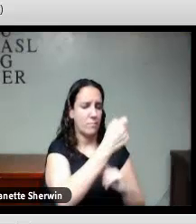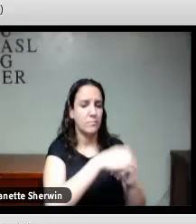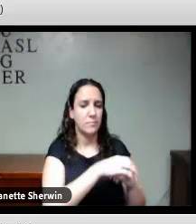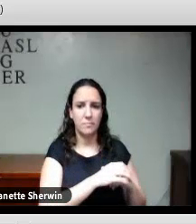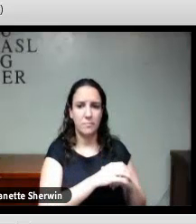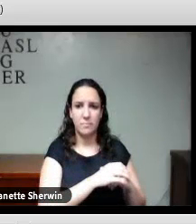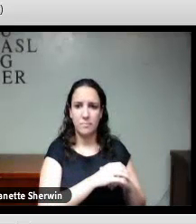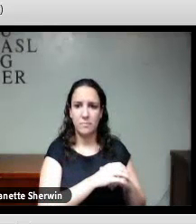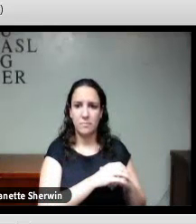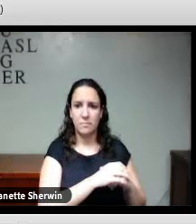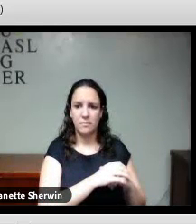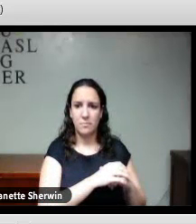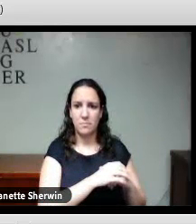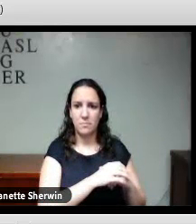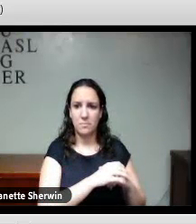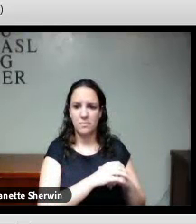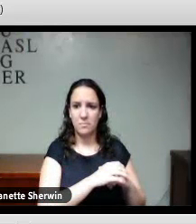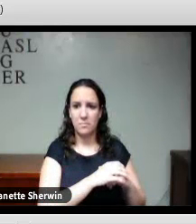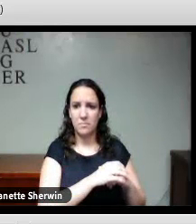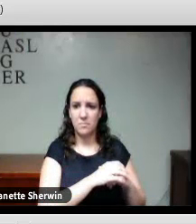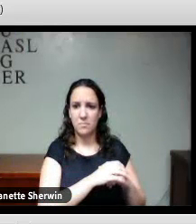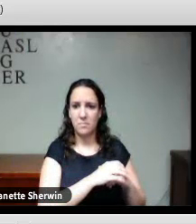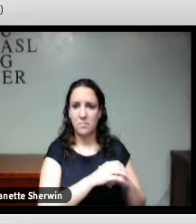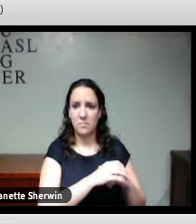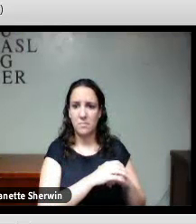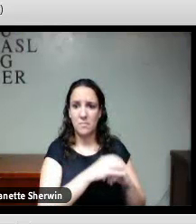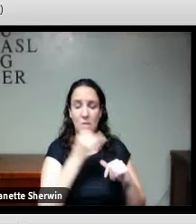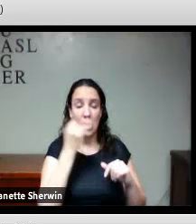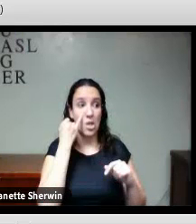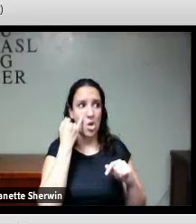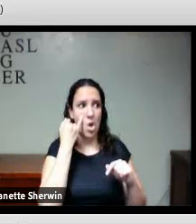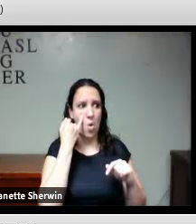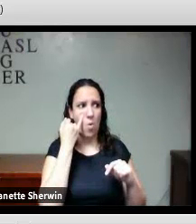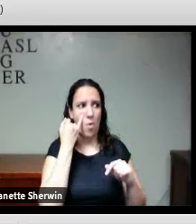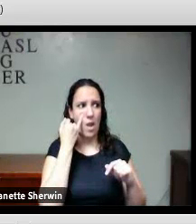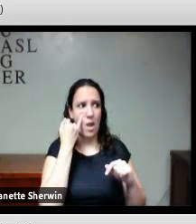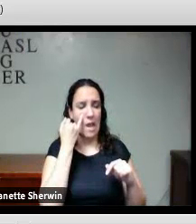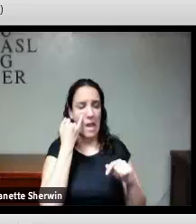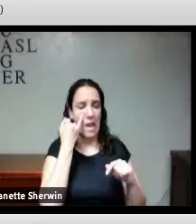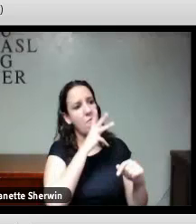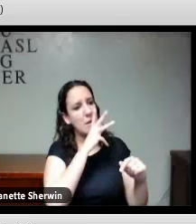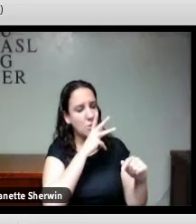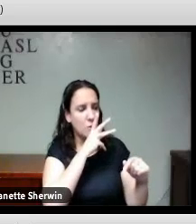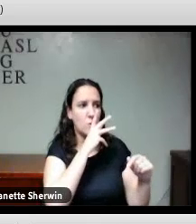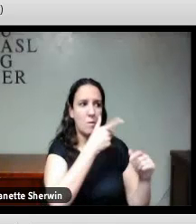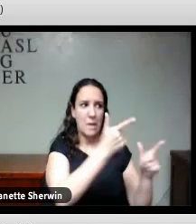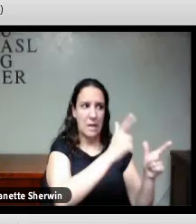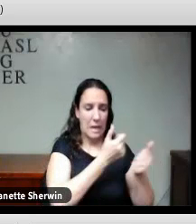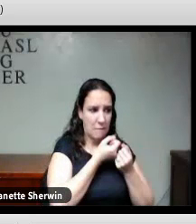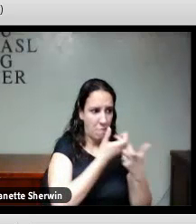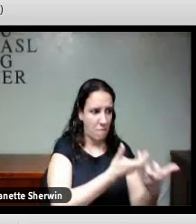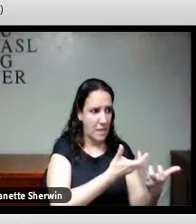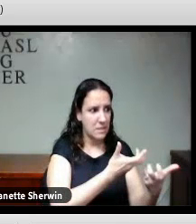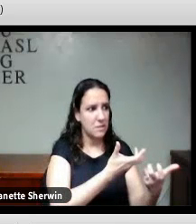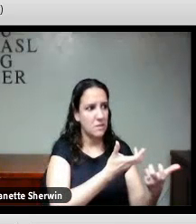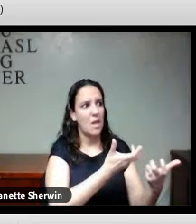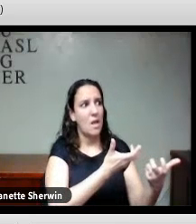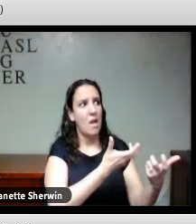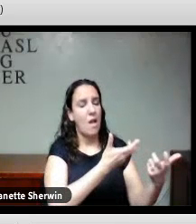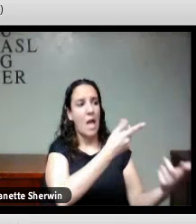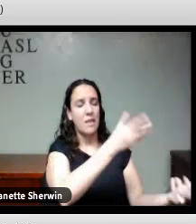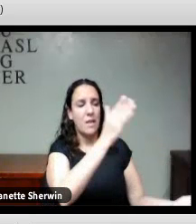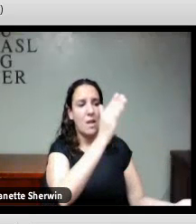If they sort of de-escalated themselves after we talked to them and let them vent and acknowledge their feelings and so forth, because we have to